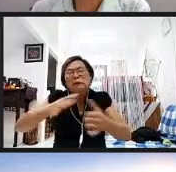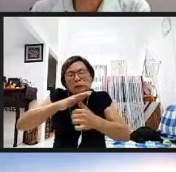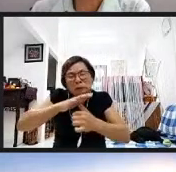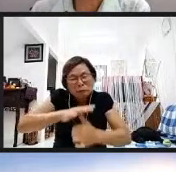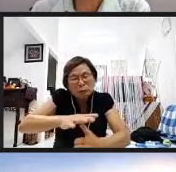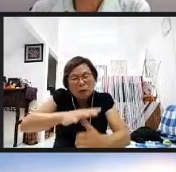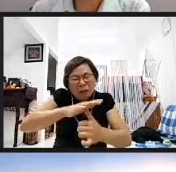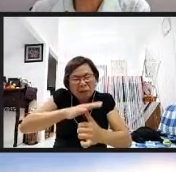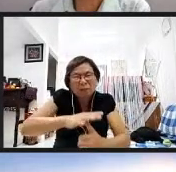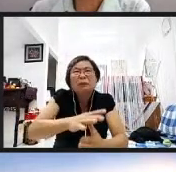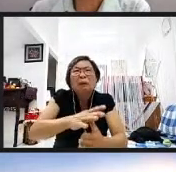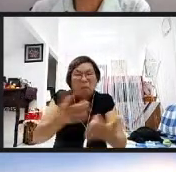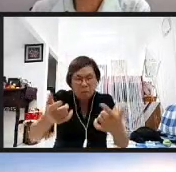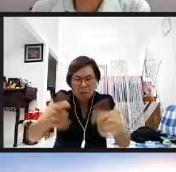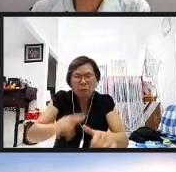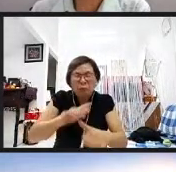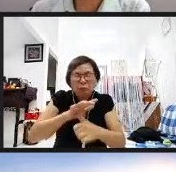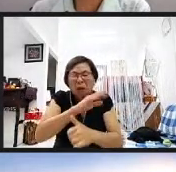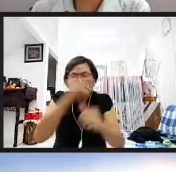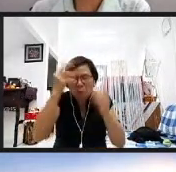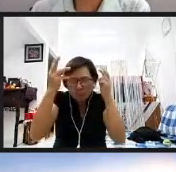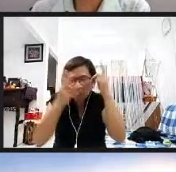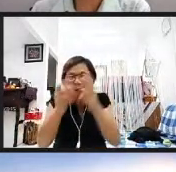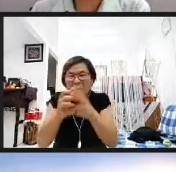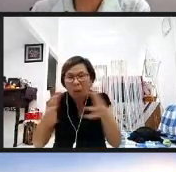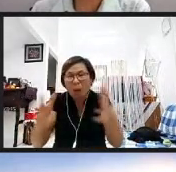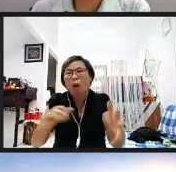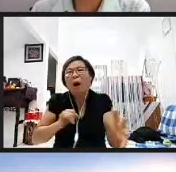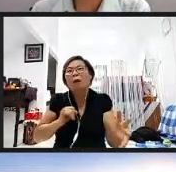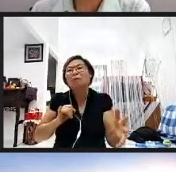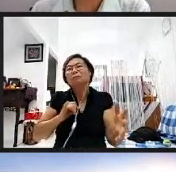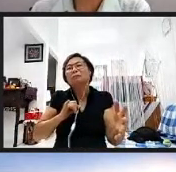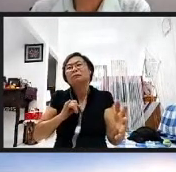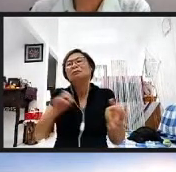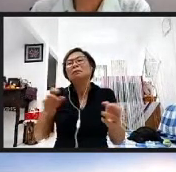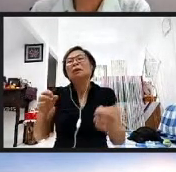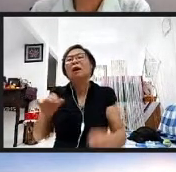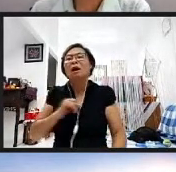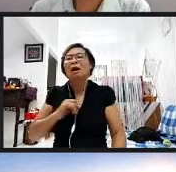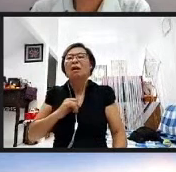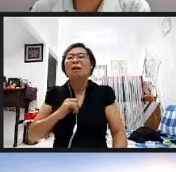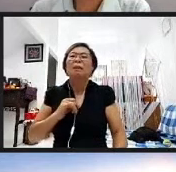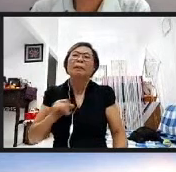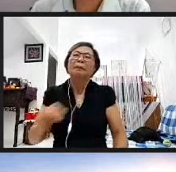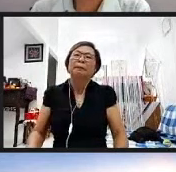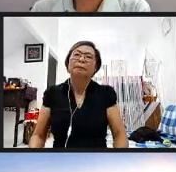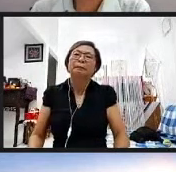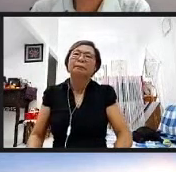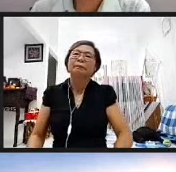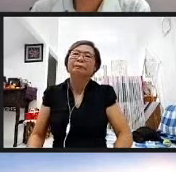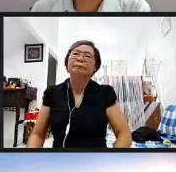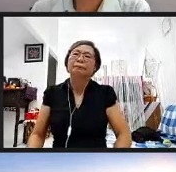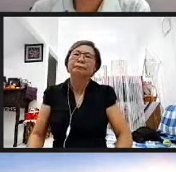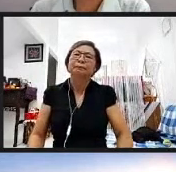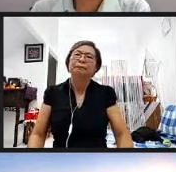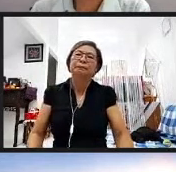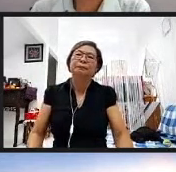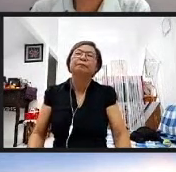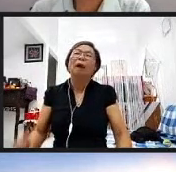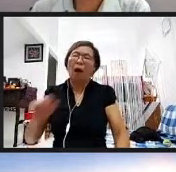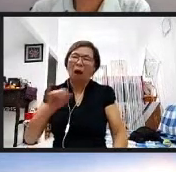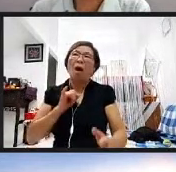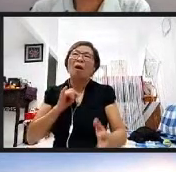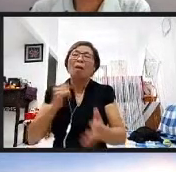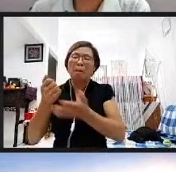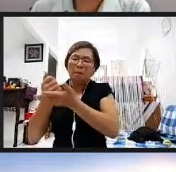anxiety, worries. Yeah. So I actually took the opportunity to help